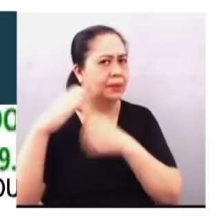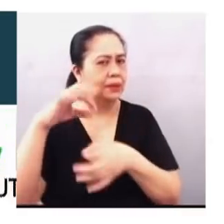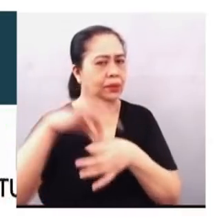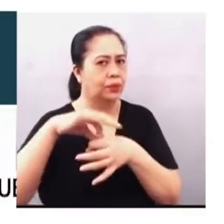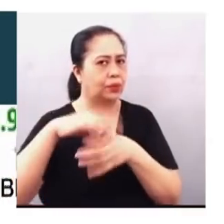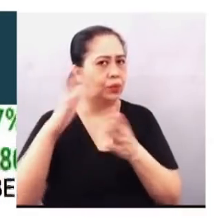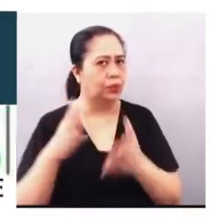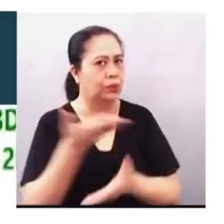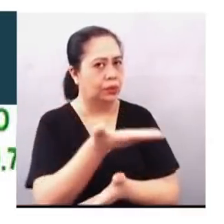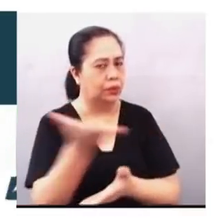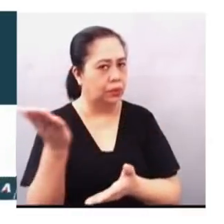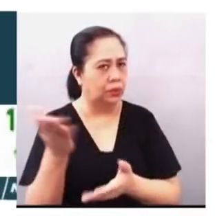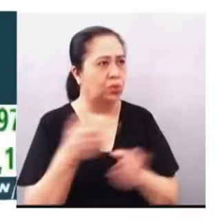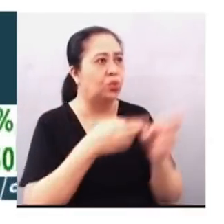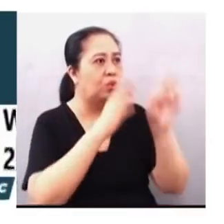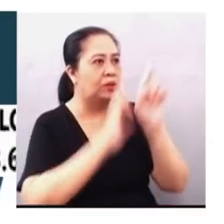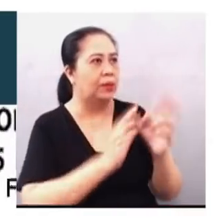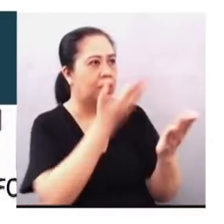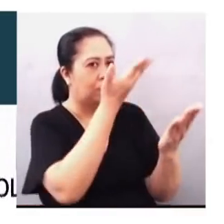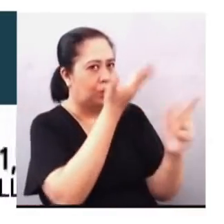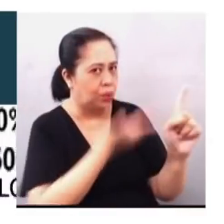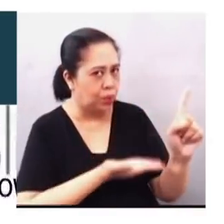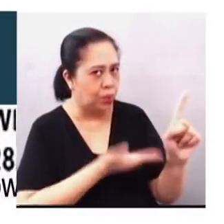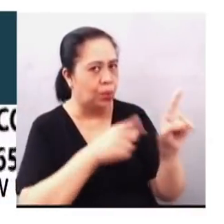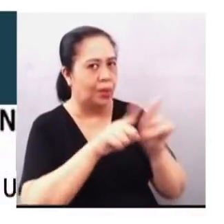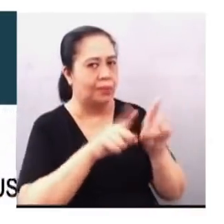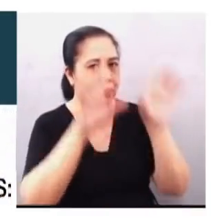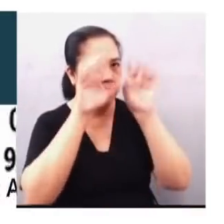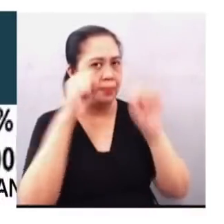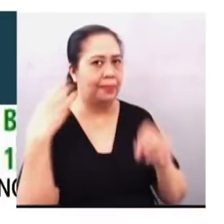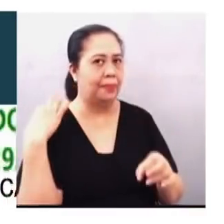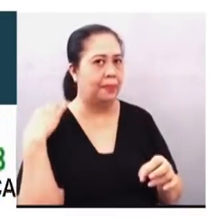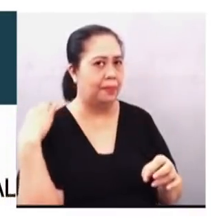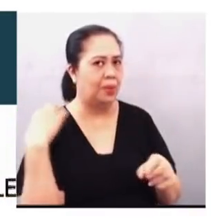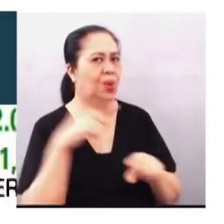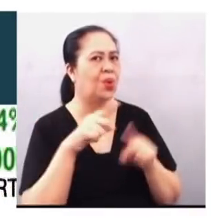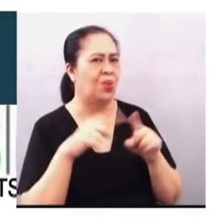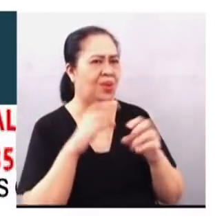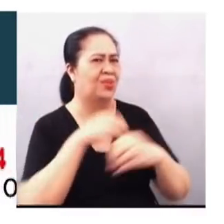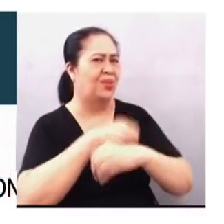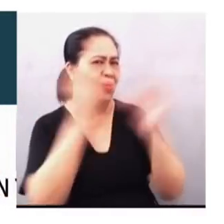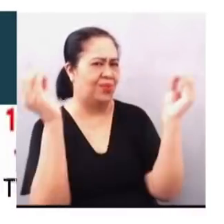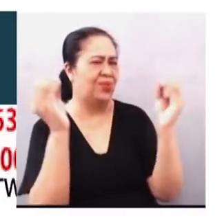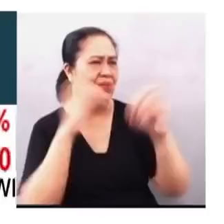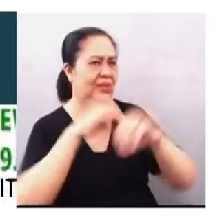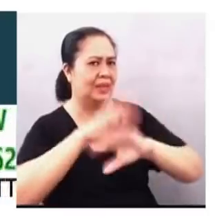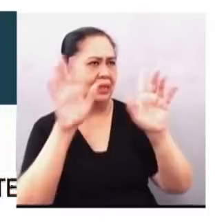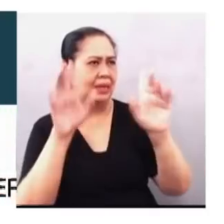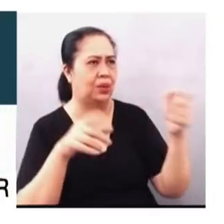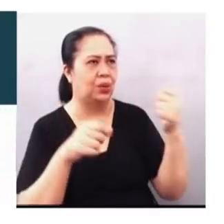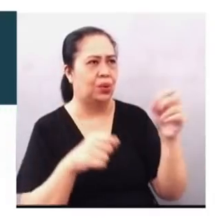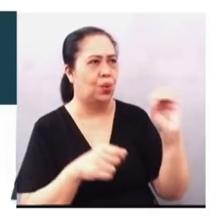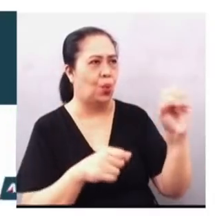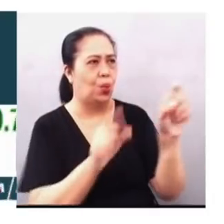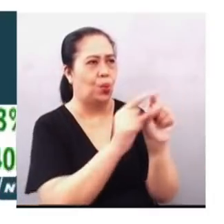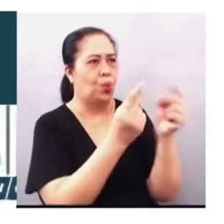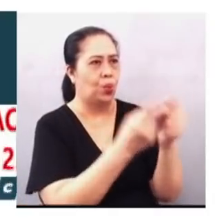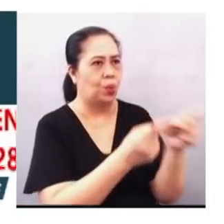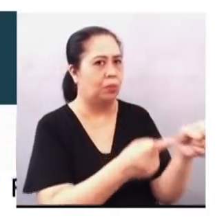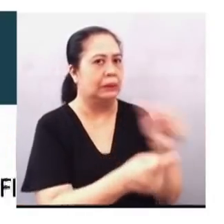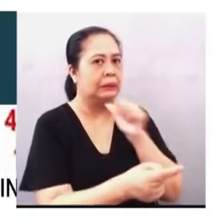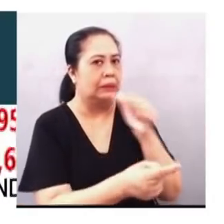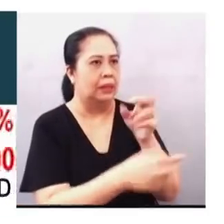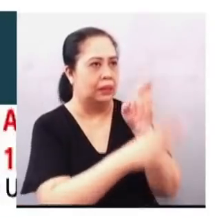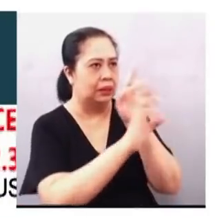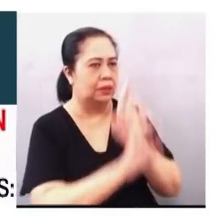to respect you as a presidential candidate when it is clear to them that your very own party did not respect